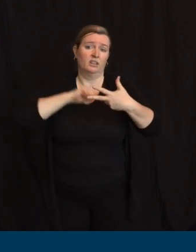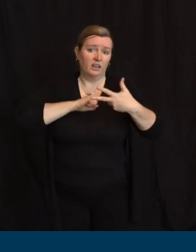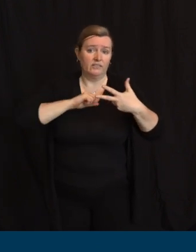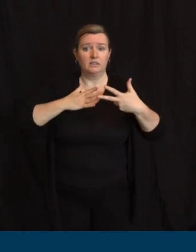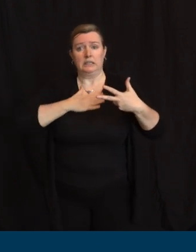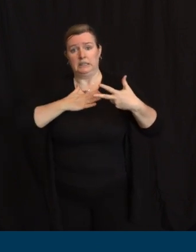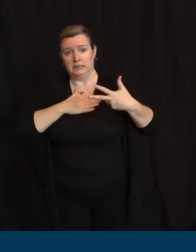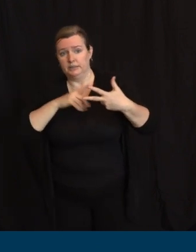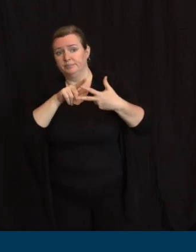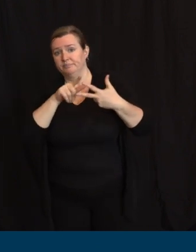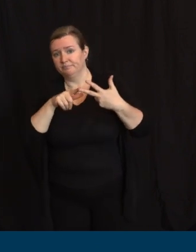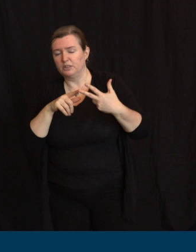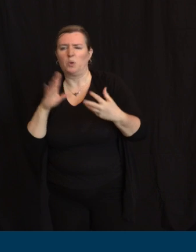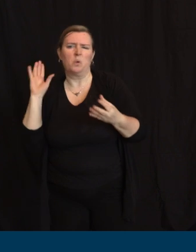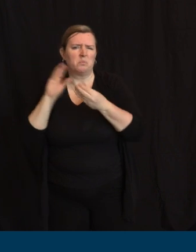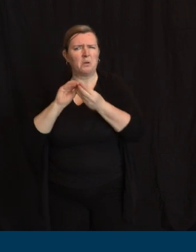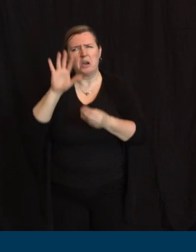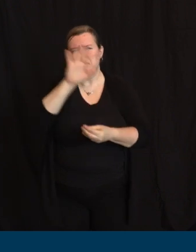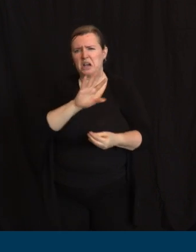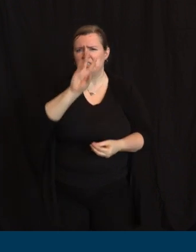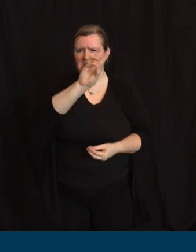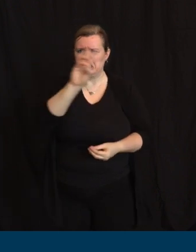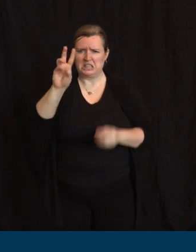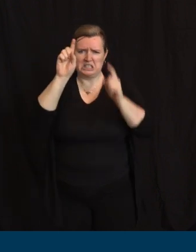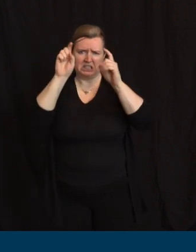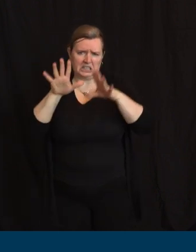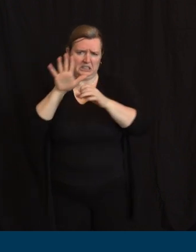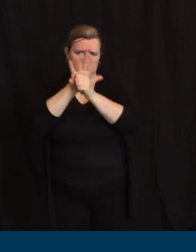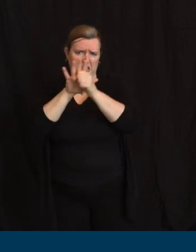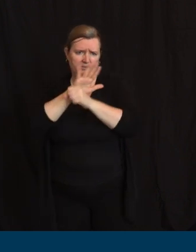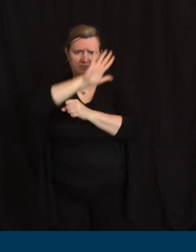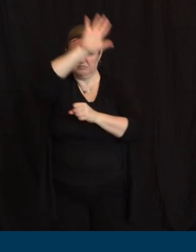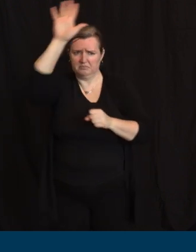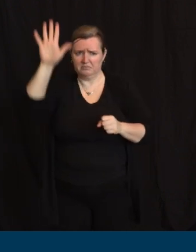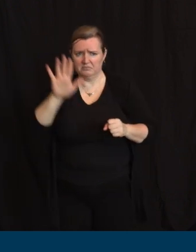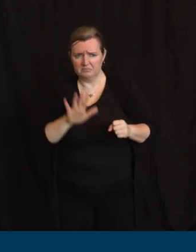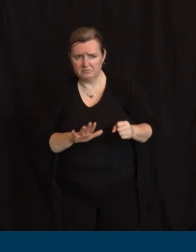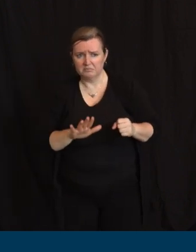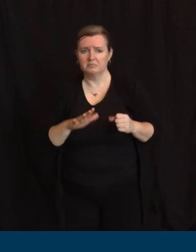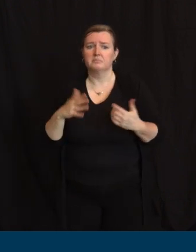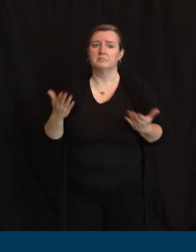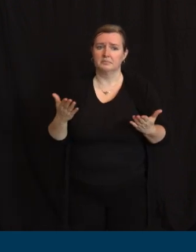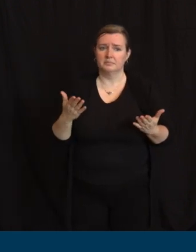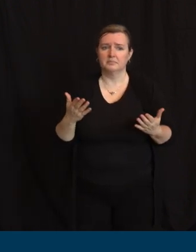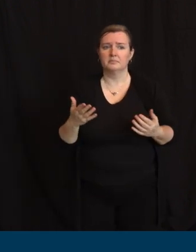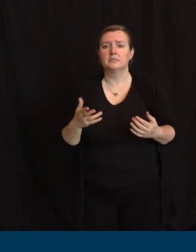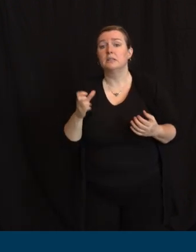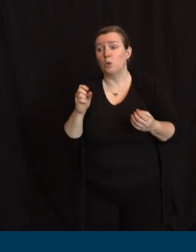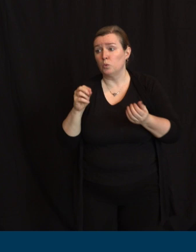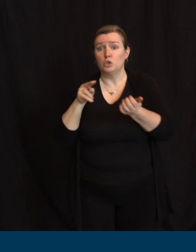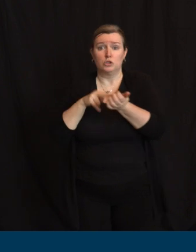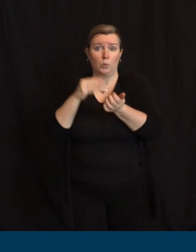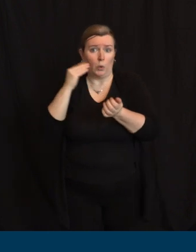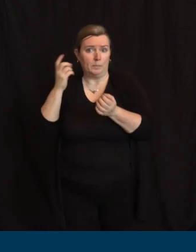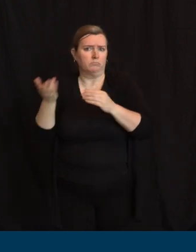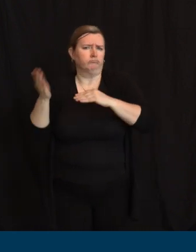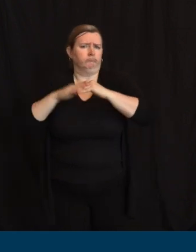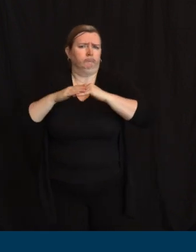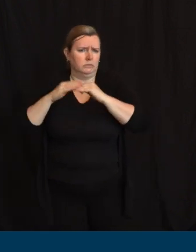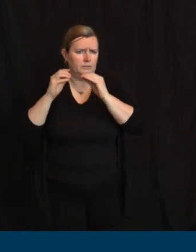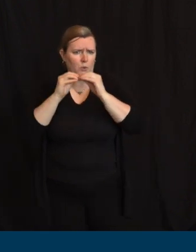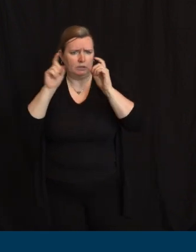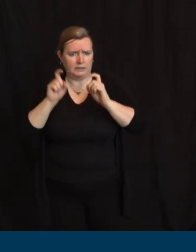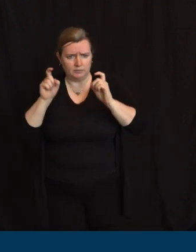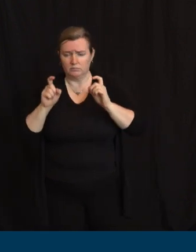And as I have noted, we recognize that significantly expanding testing is critical and necessary for us as we